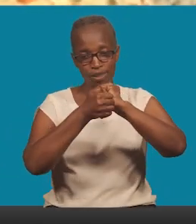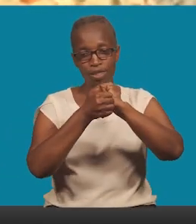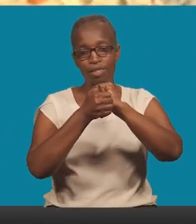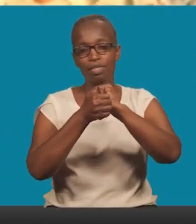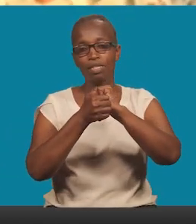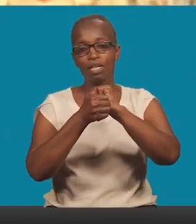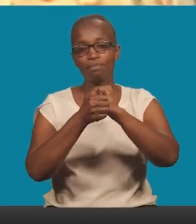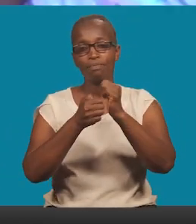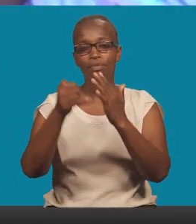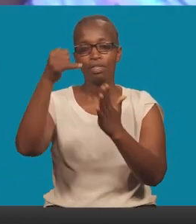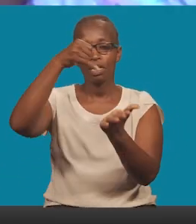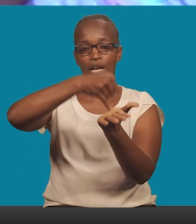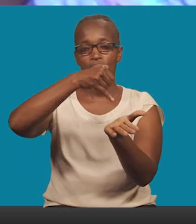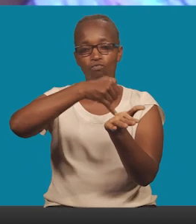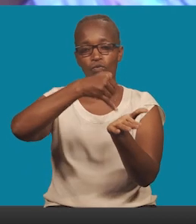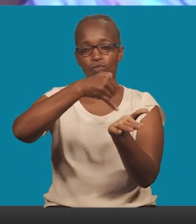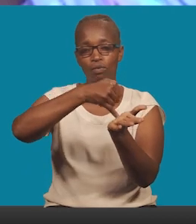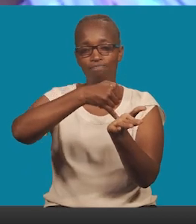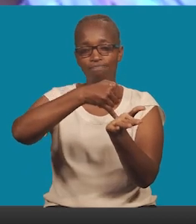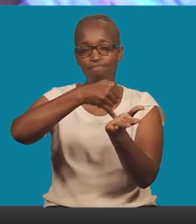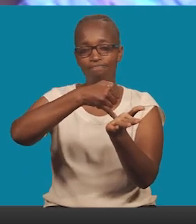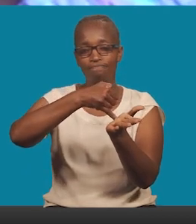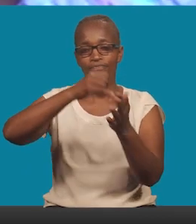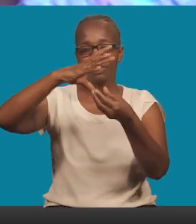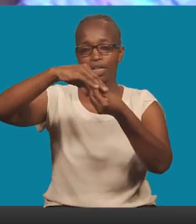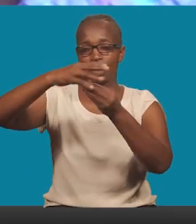amendments and amendments which will involve